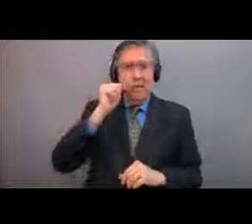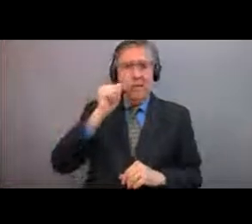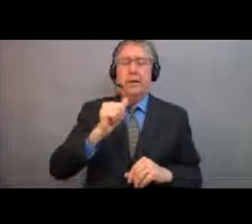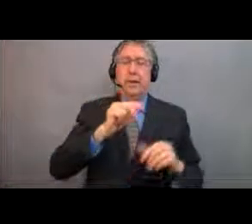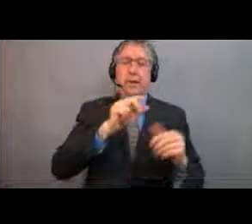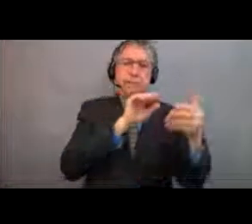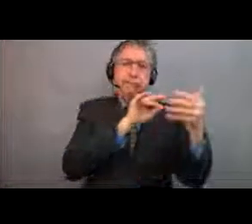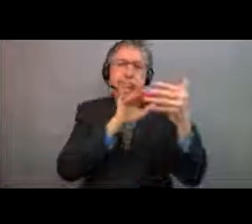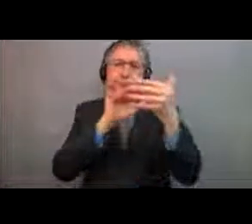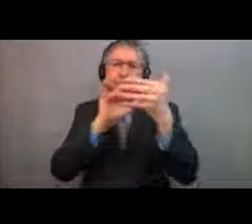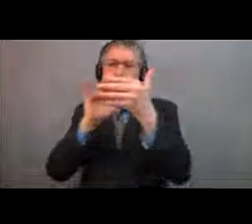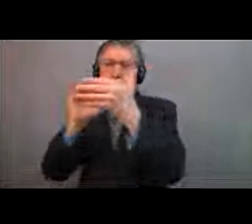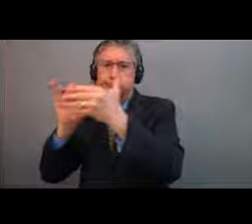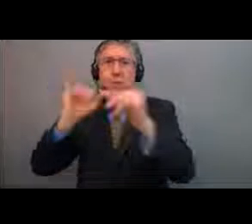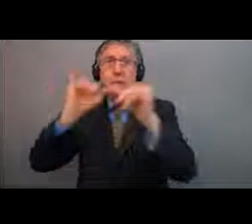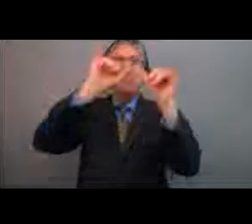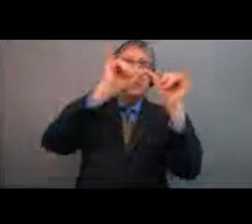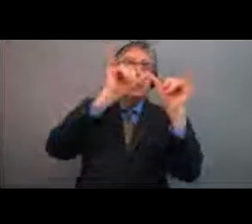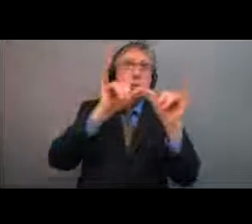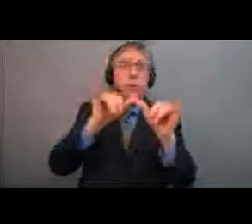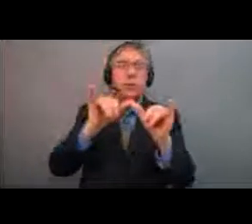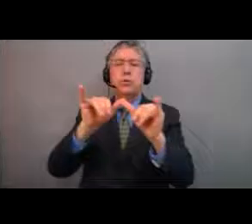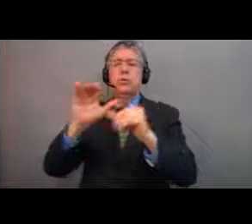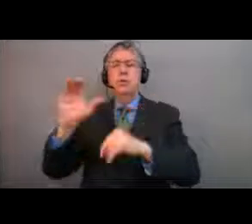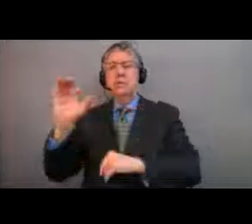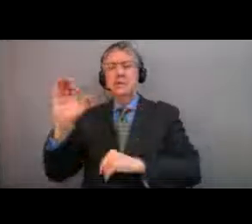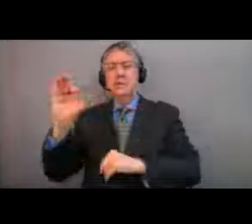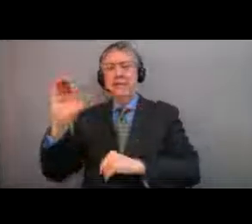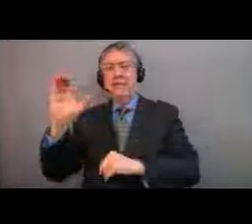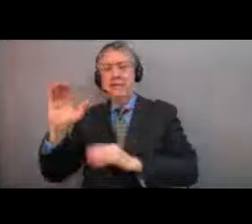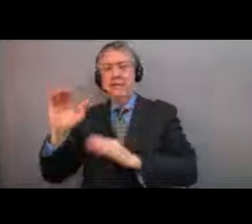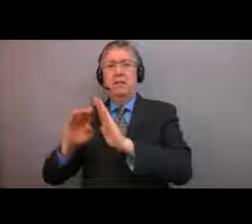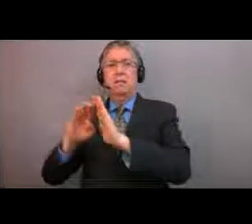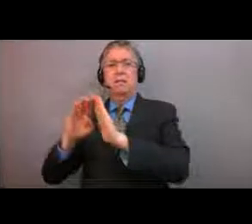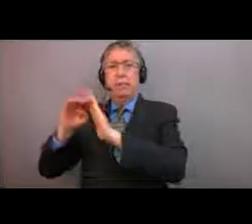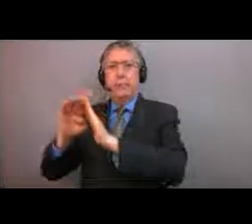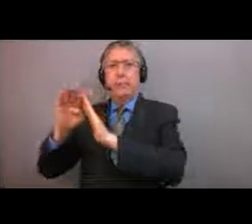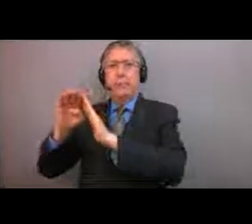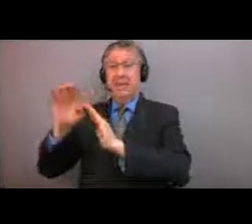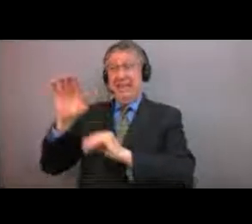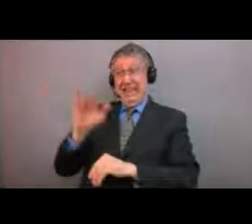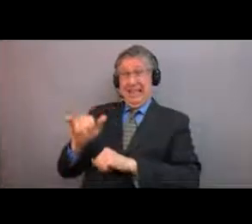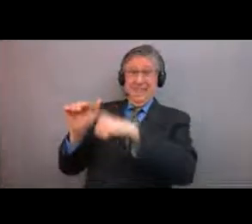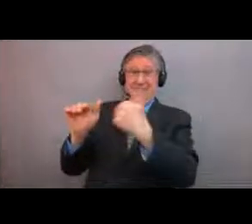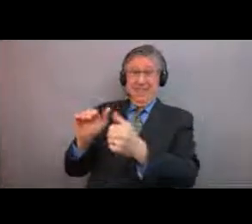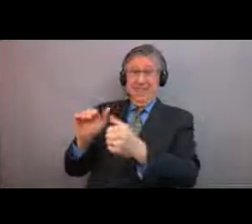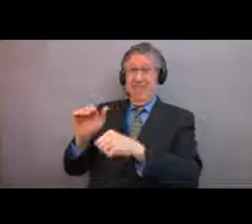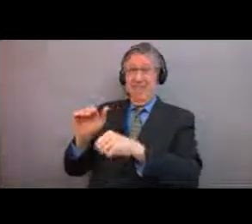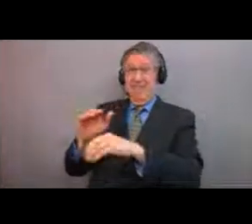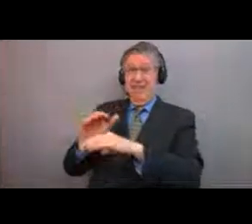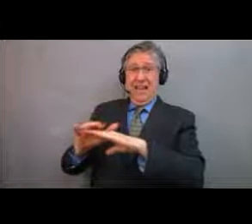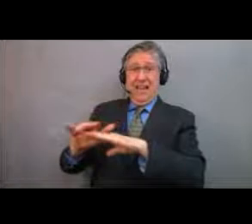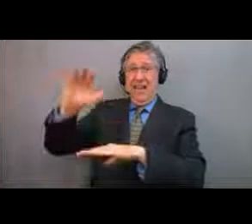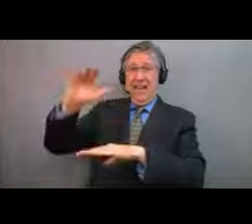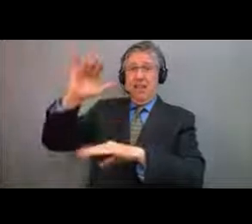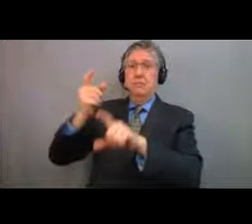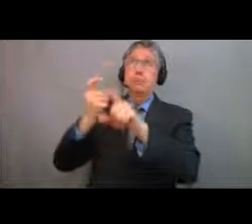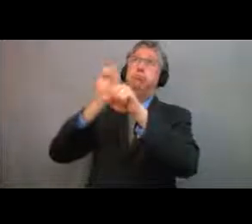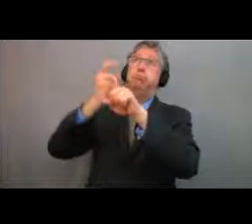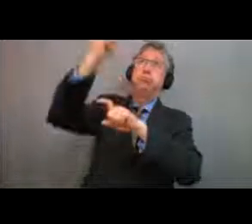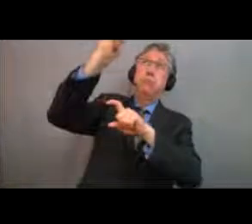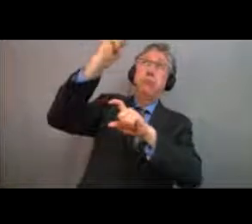tracking changes in concentrations of CFCs and other ozone-depleting gases and their substitutes. And fortunately, not only just